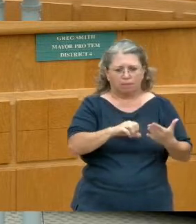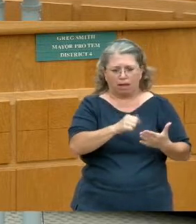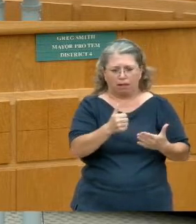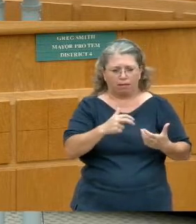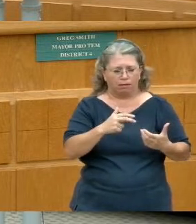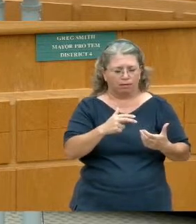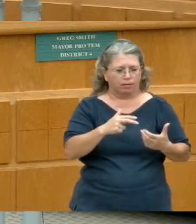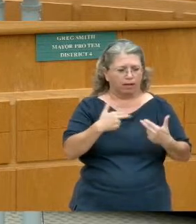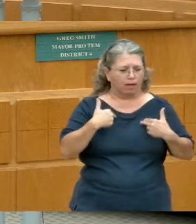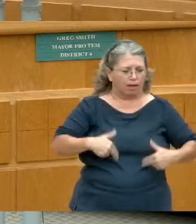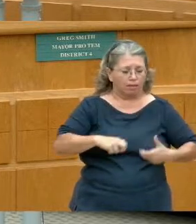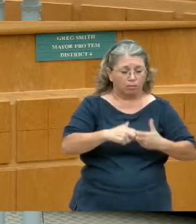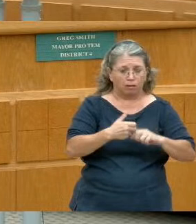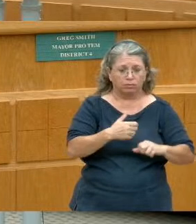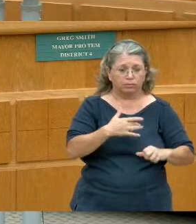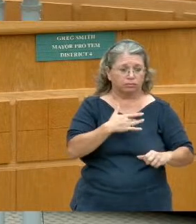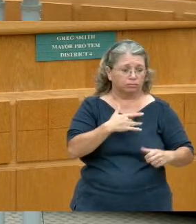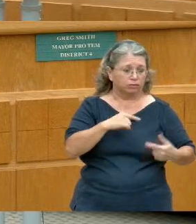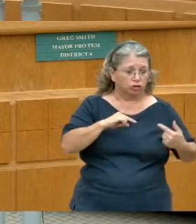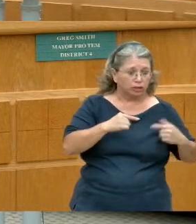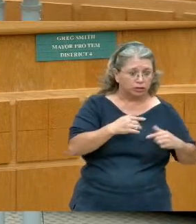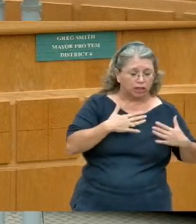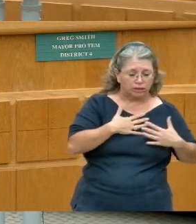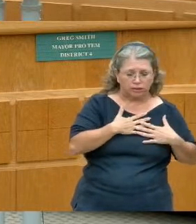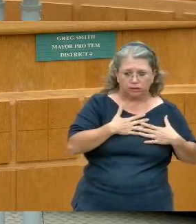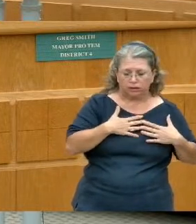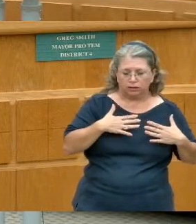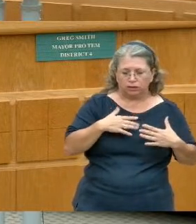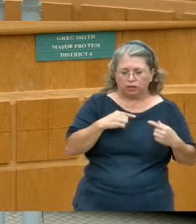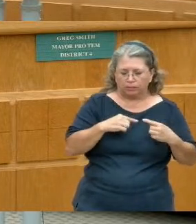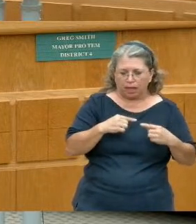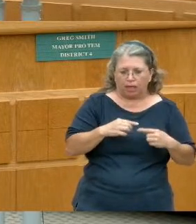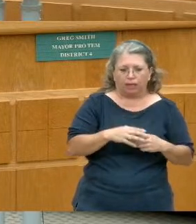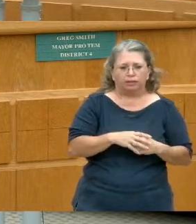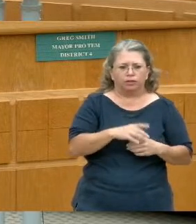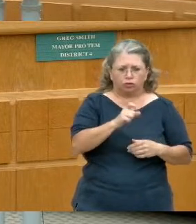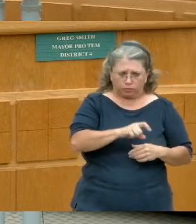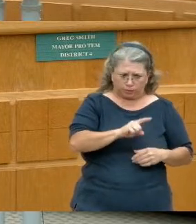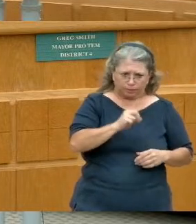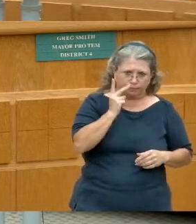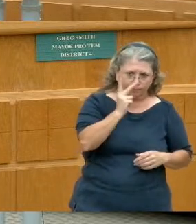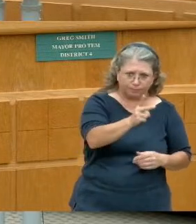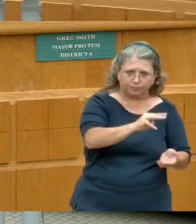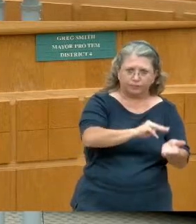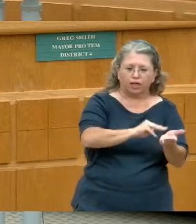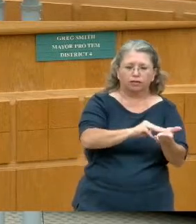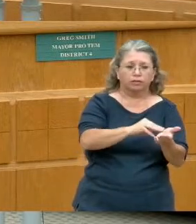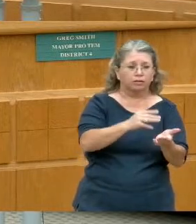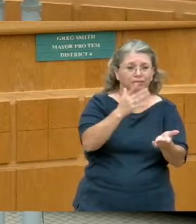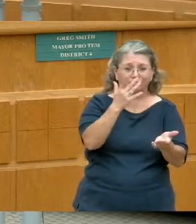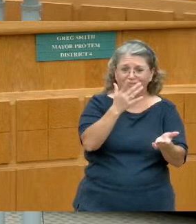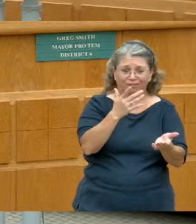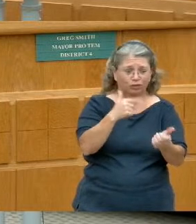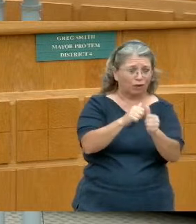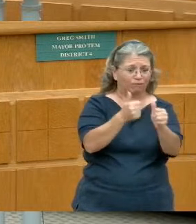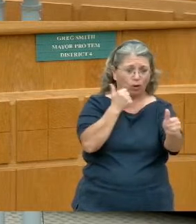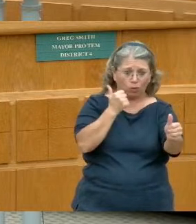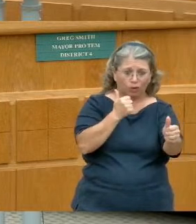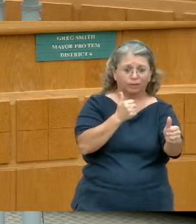have a pain in your chest. You need to get treated for that because you're more likely to have a negative outcome if you don't get